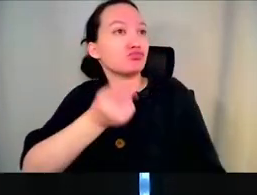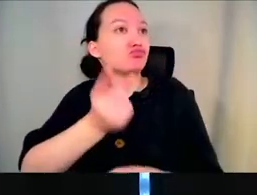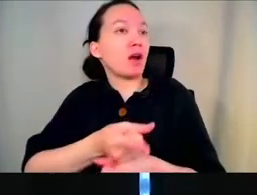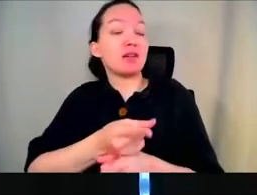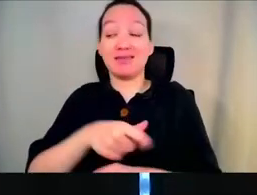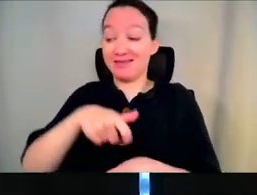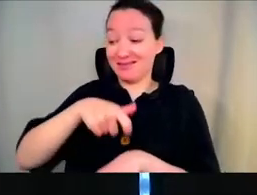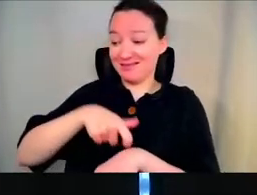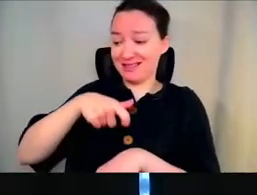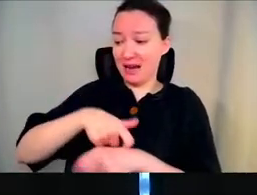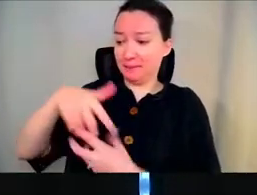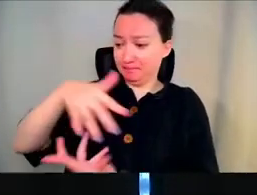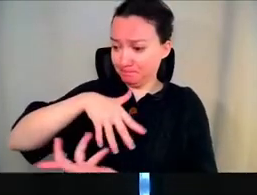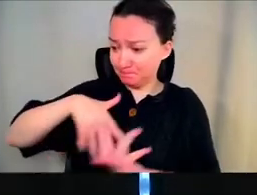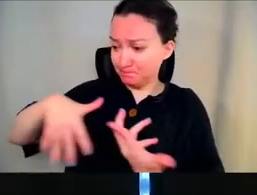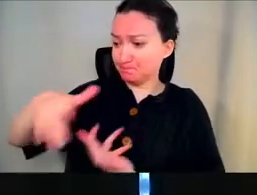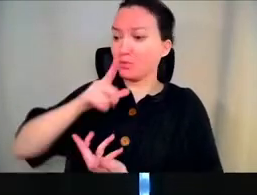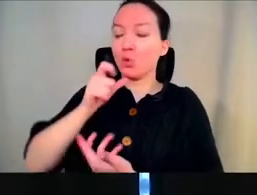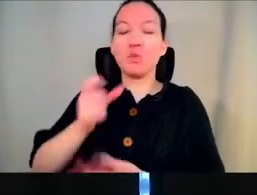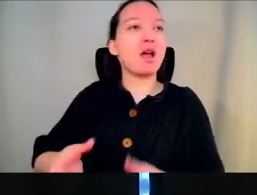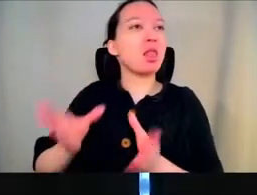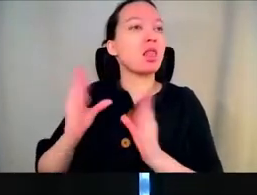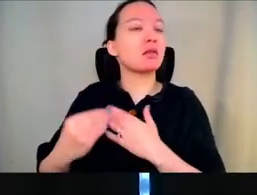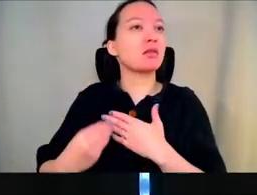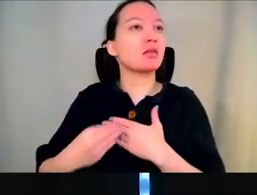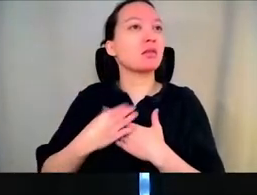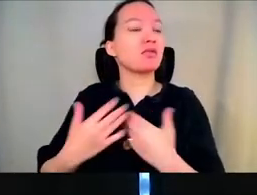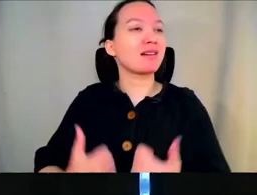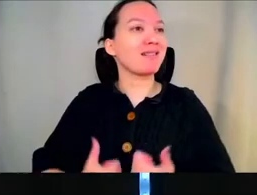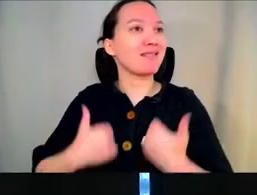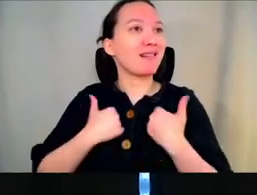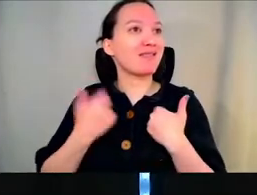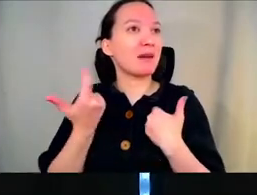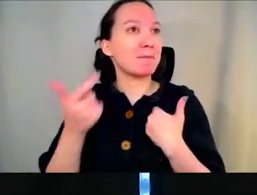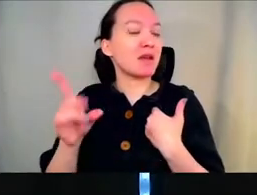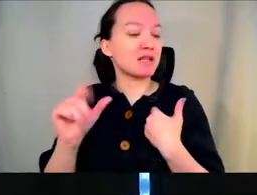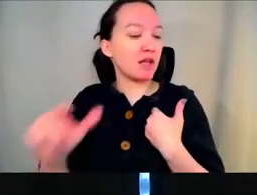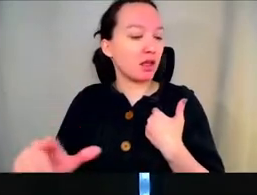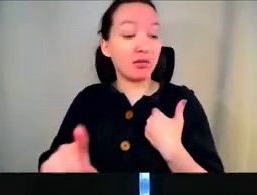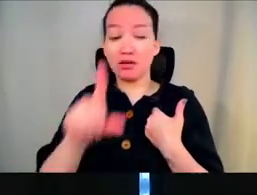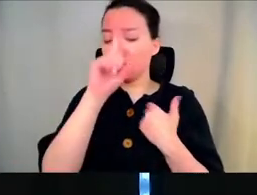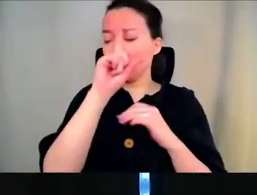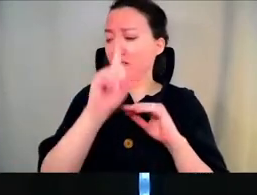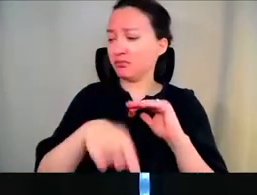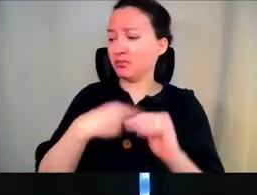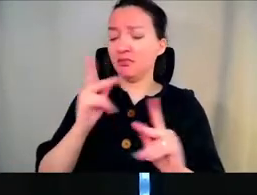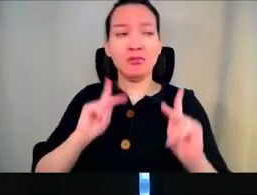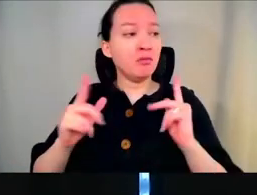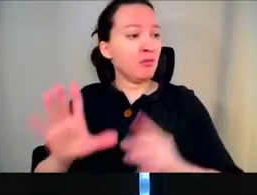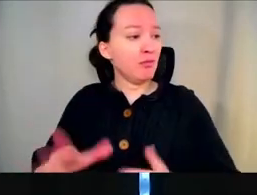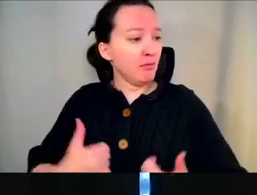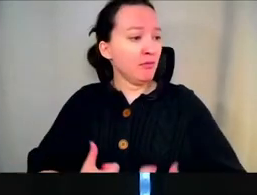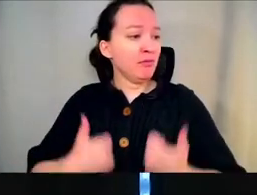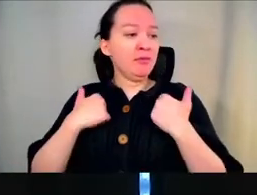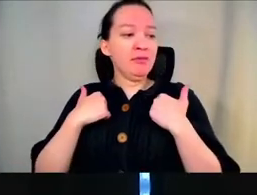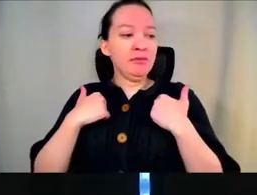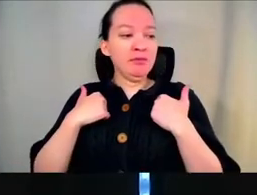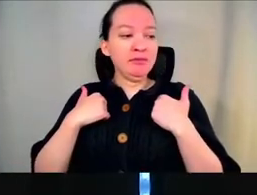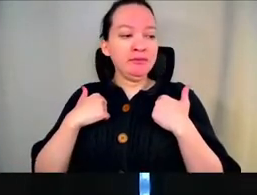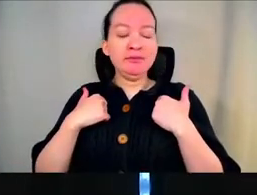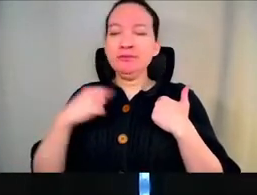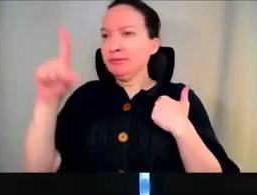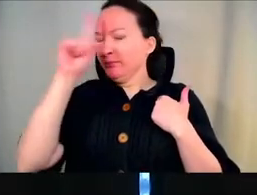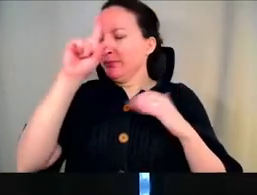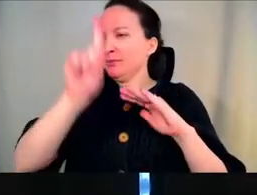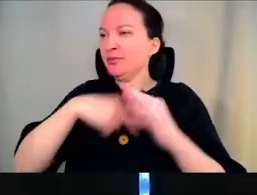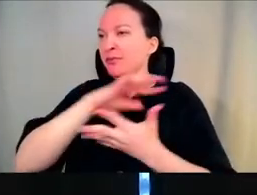spend our time, who we allow to speak into our life is a big deal. So think about people in your life. Think about those things, because